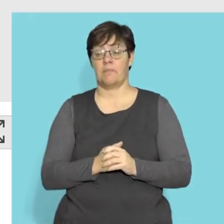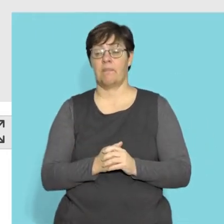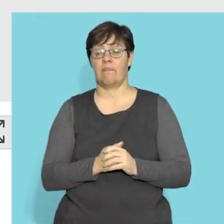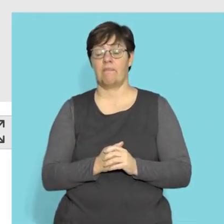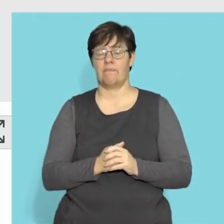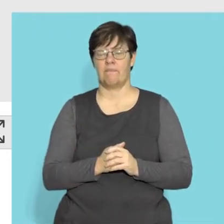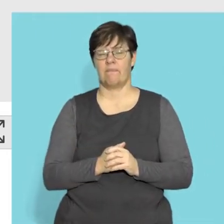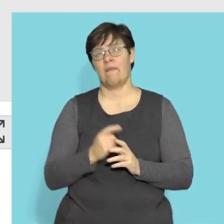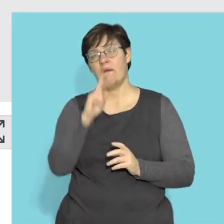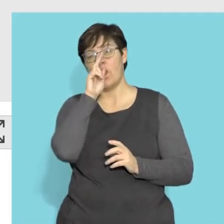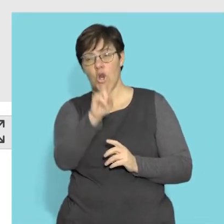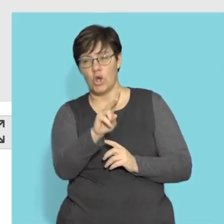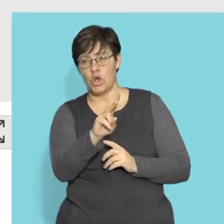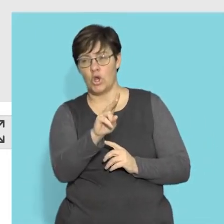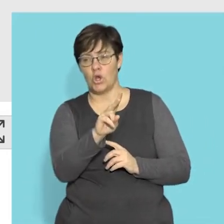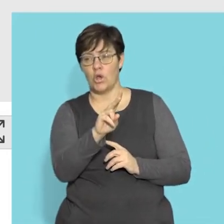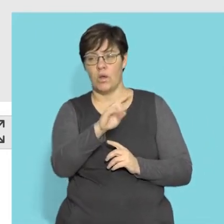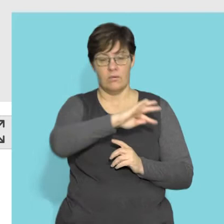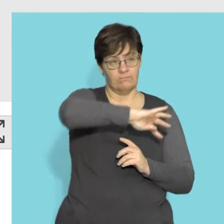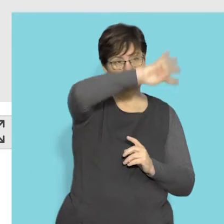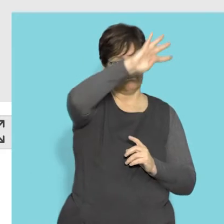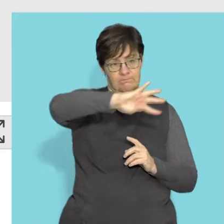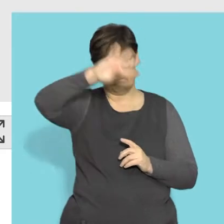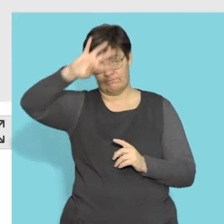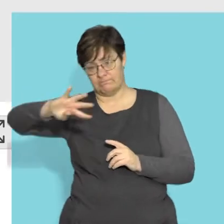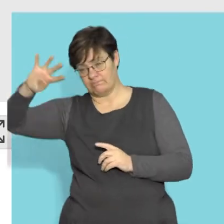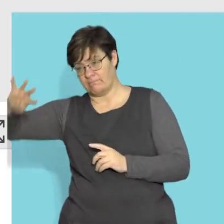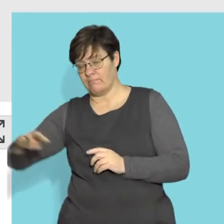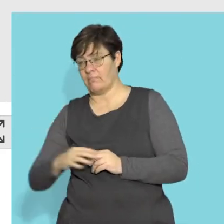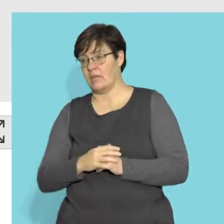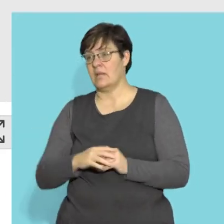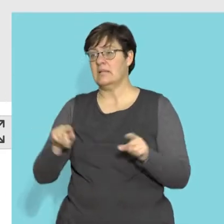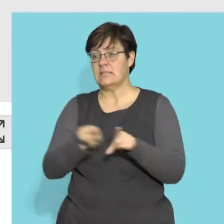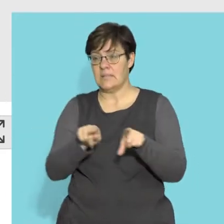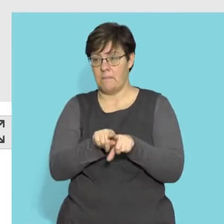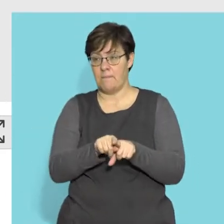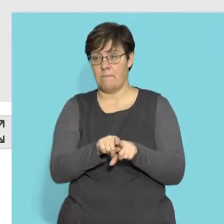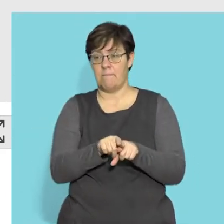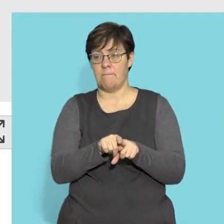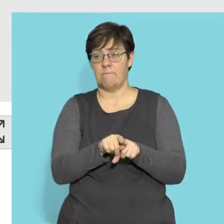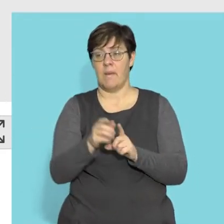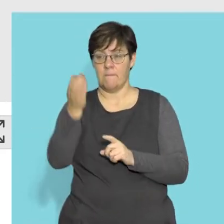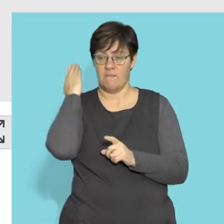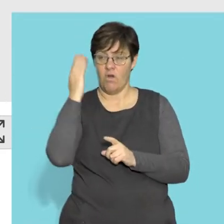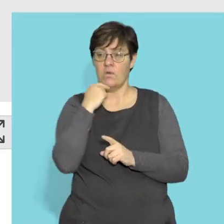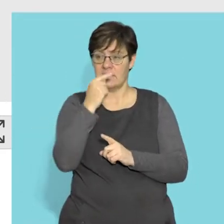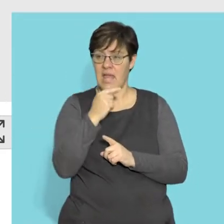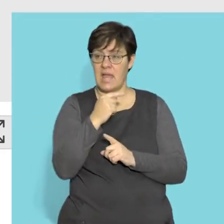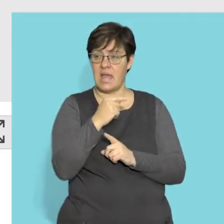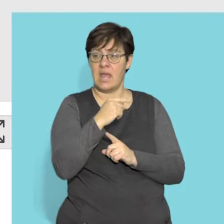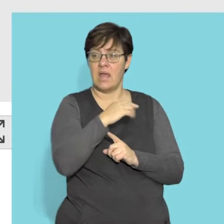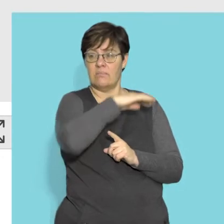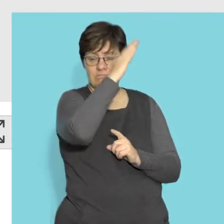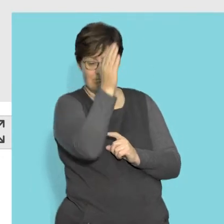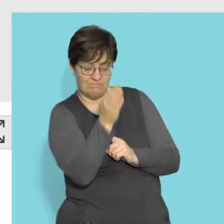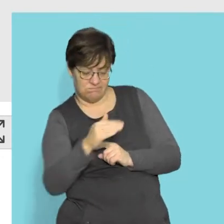of looped around the magnets. If you look at those green lines, they're kind of looped around the magnets, just like we drew